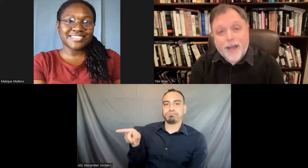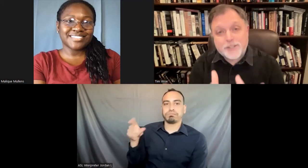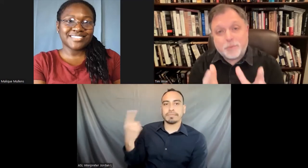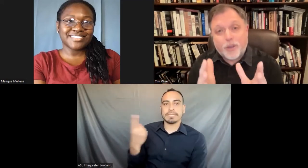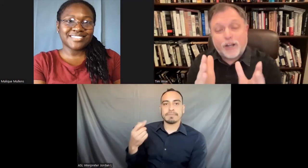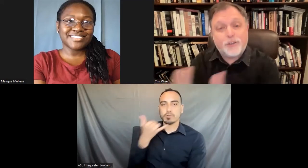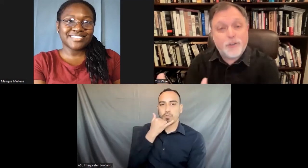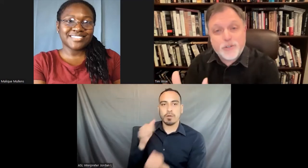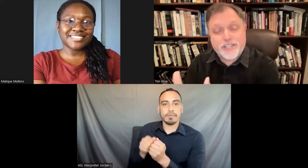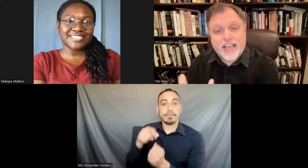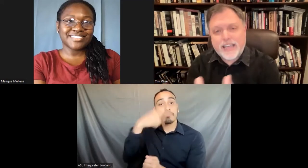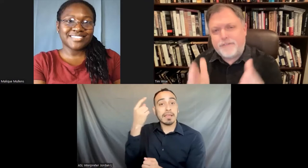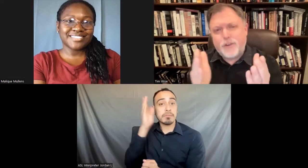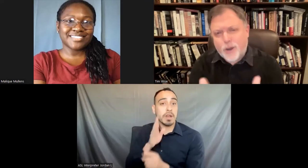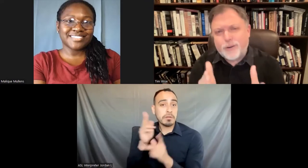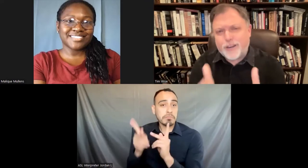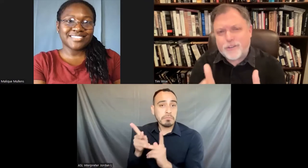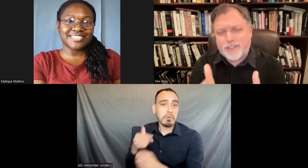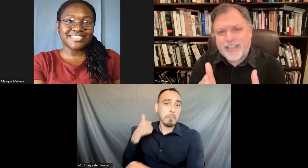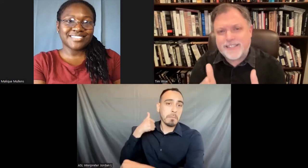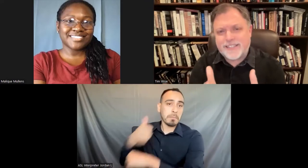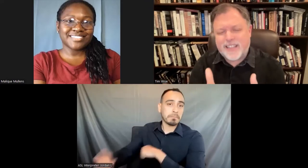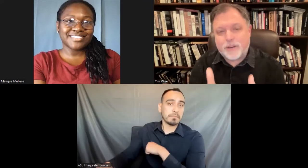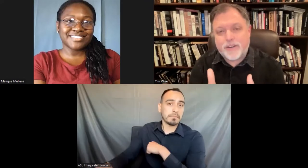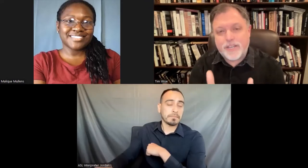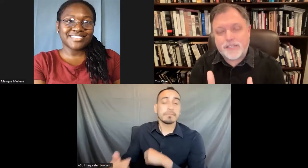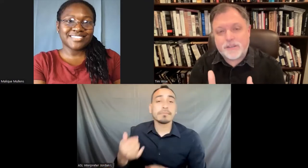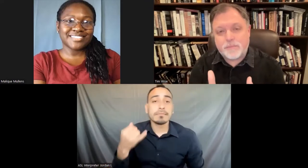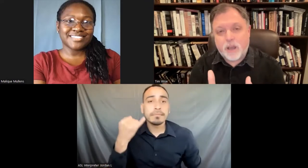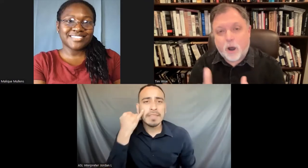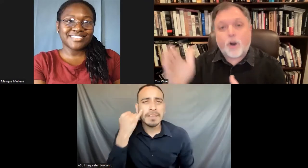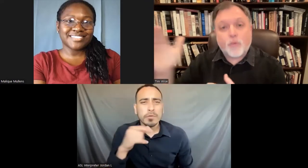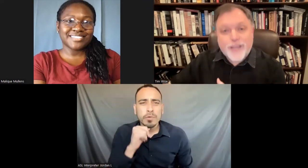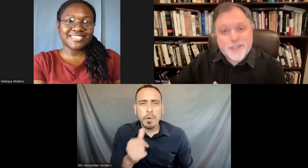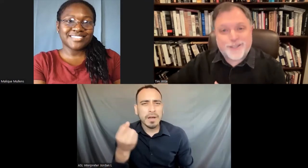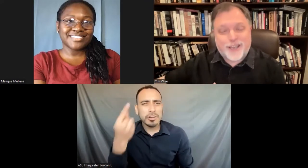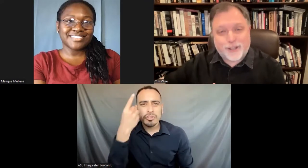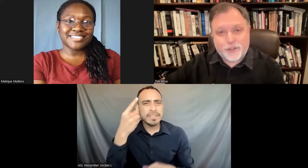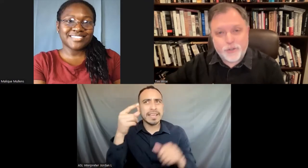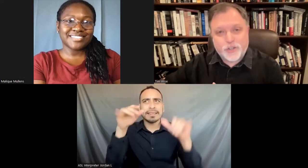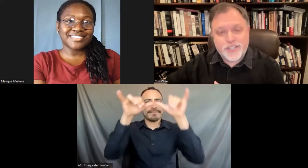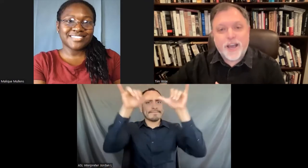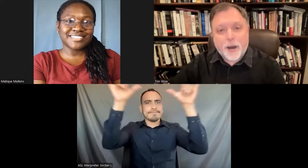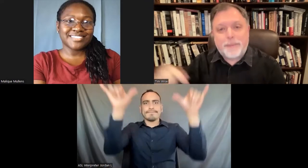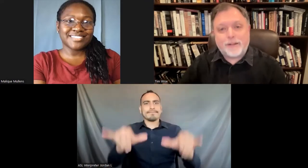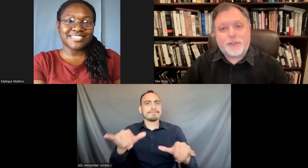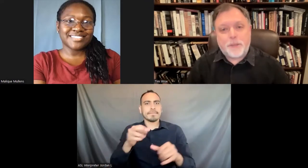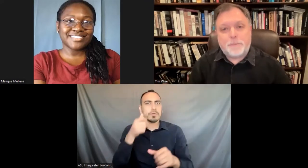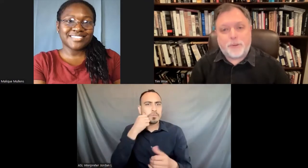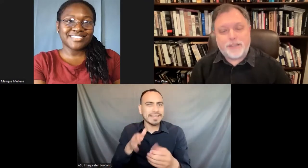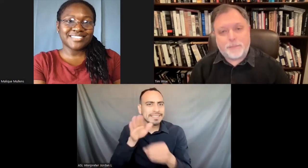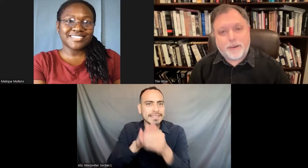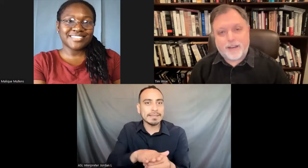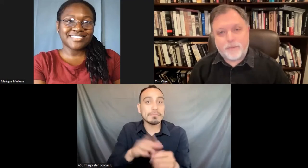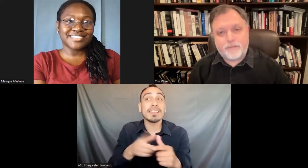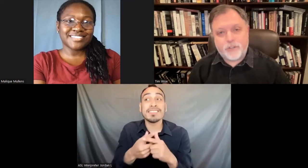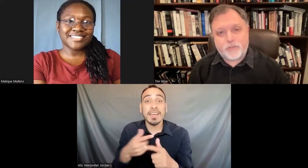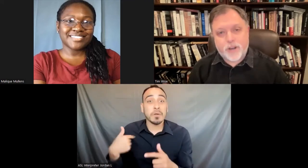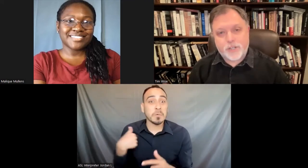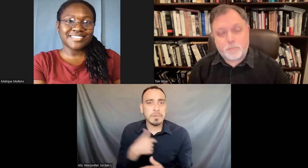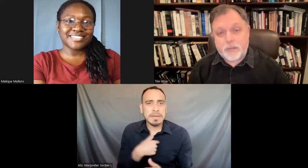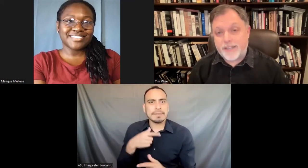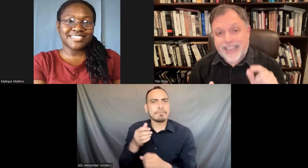only possible conclusions, if you don't understand systemic racism, are racist conclusions about the people at the bottom